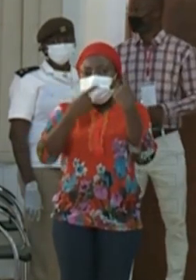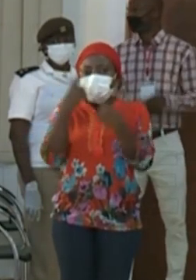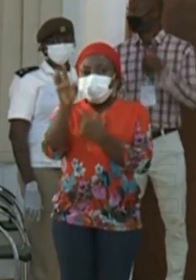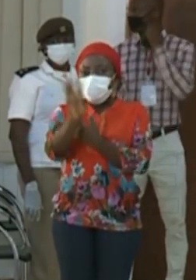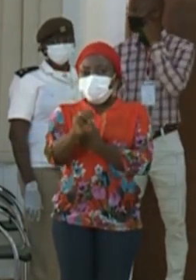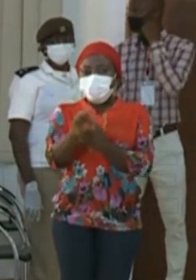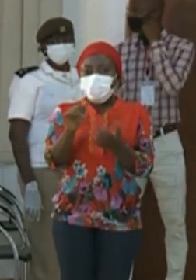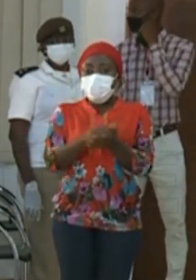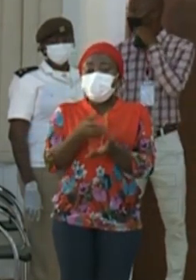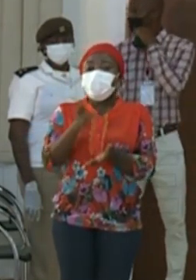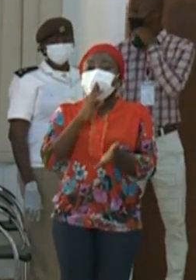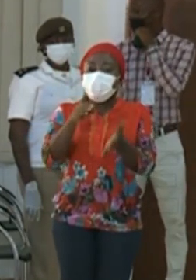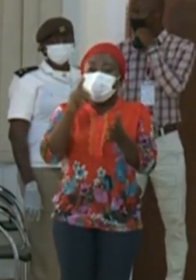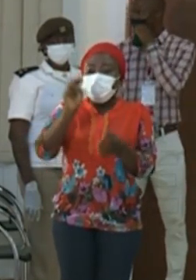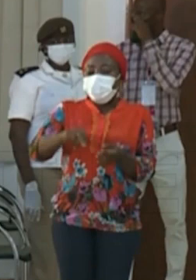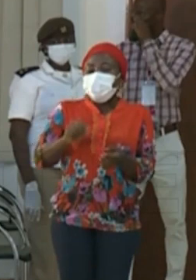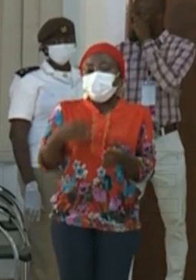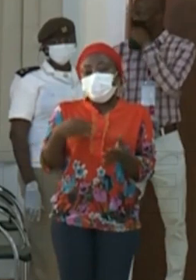they are in their need.